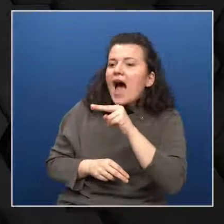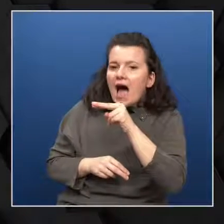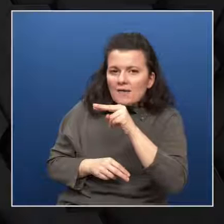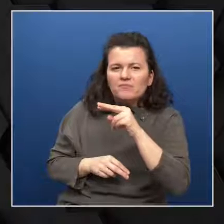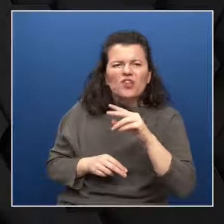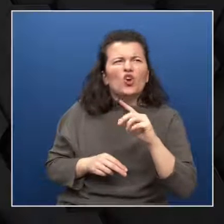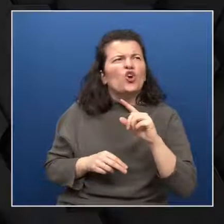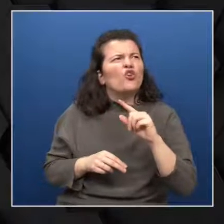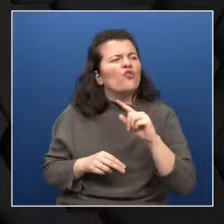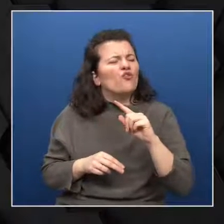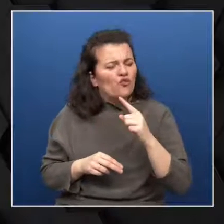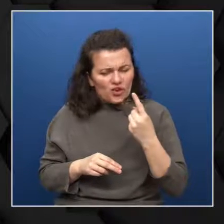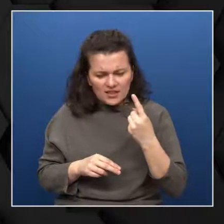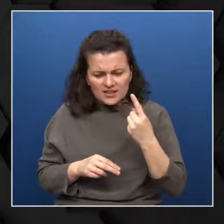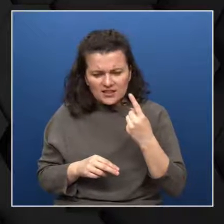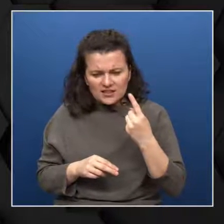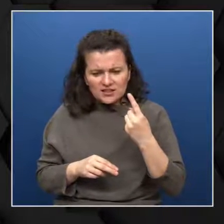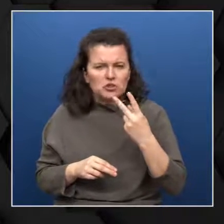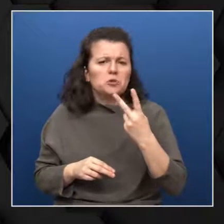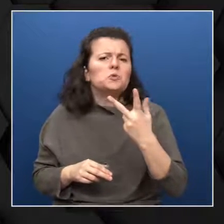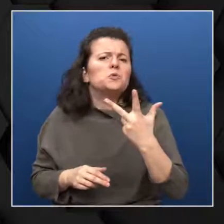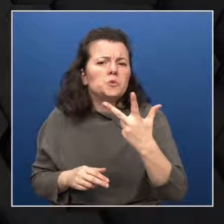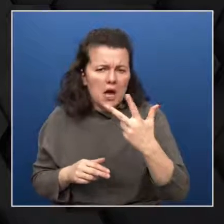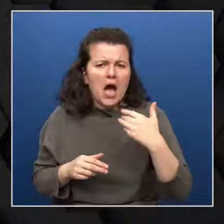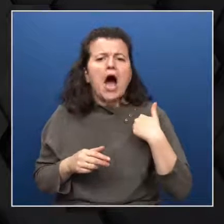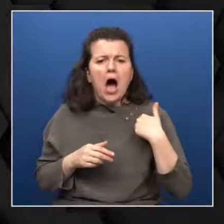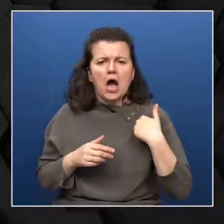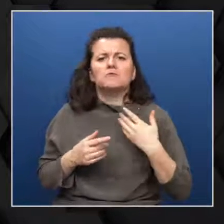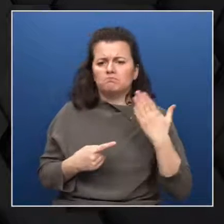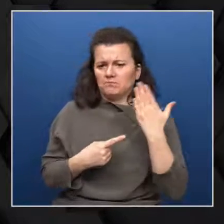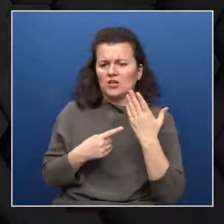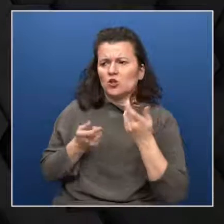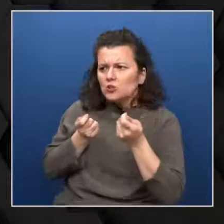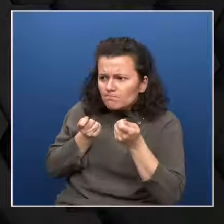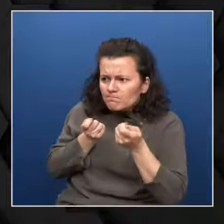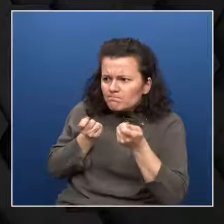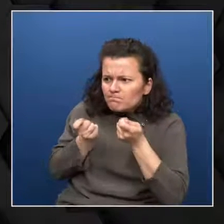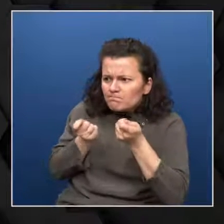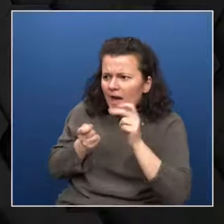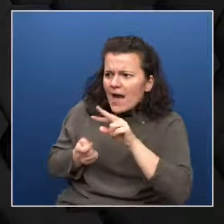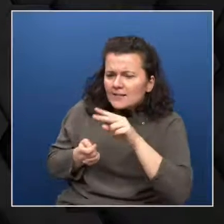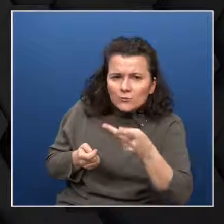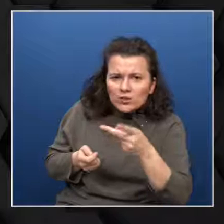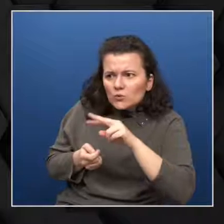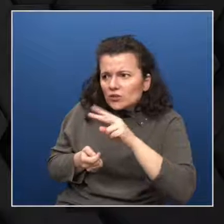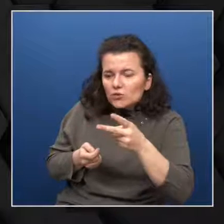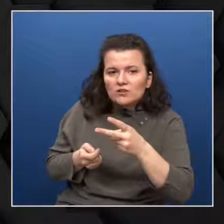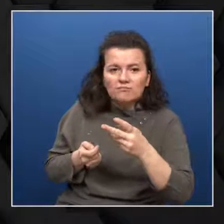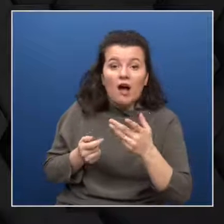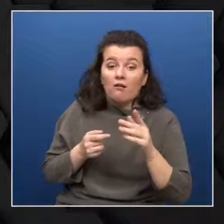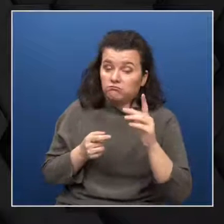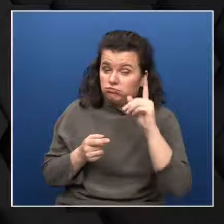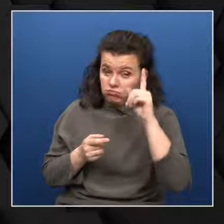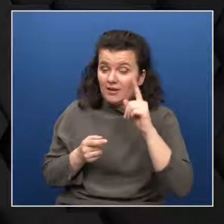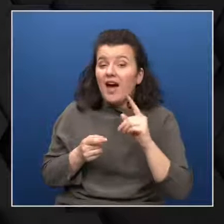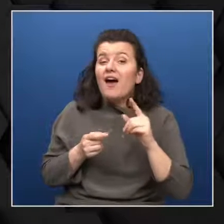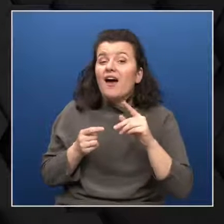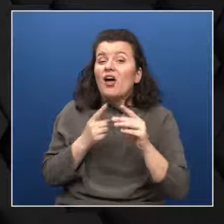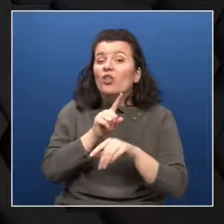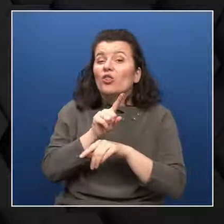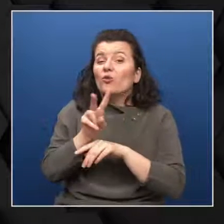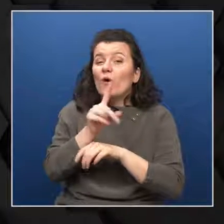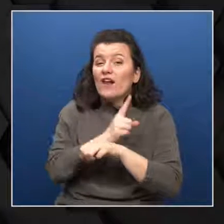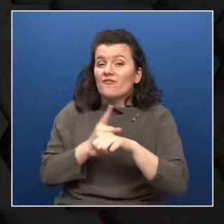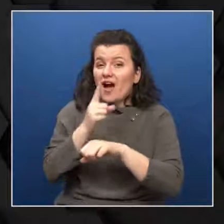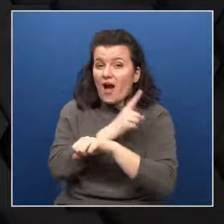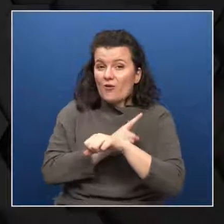first few series, and they were actually somewhere like 12 hours long. And there were